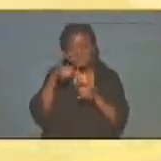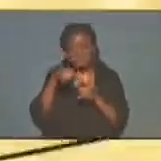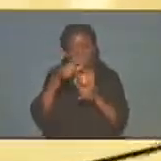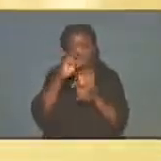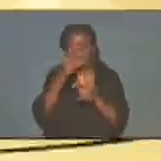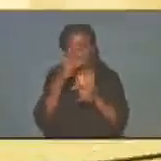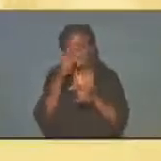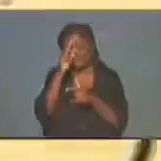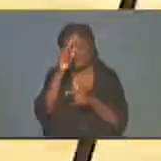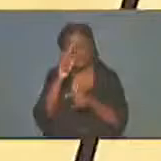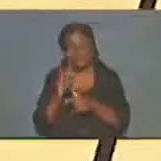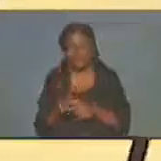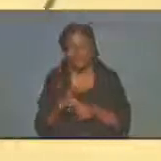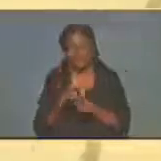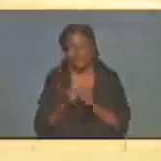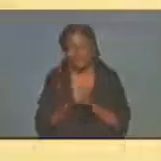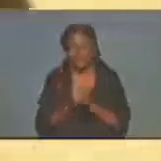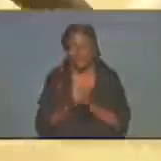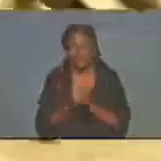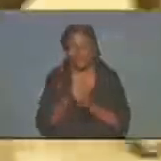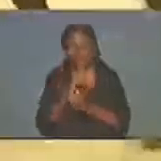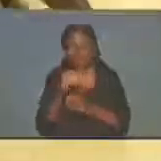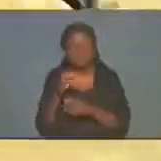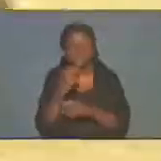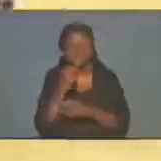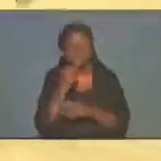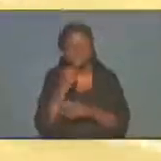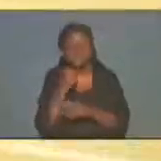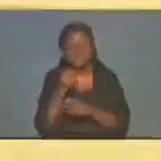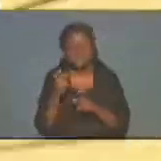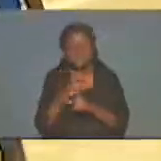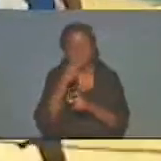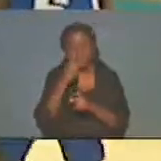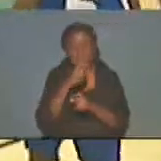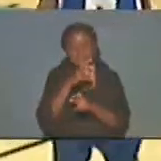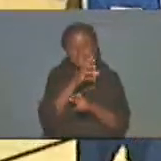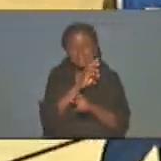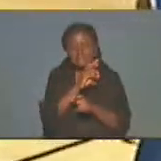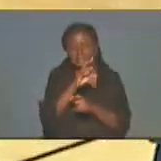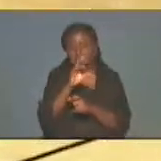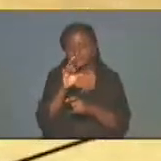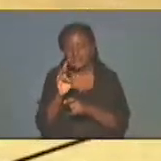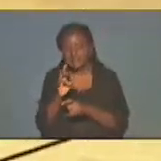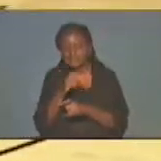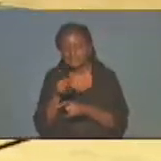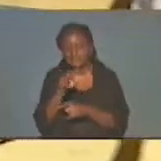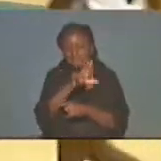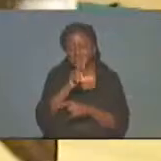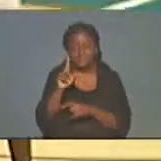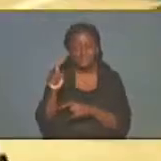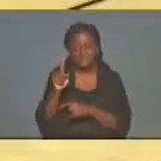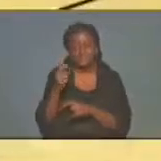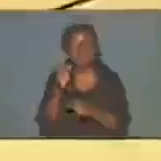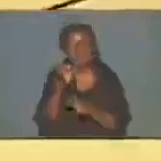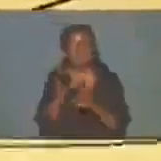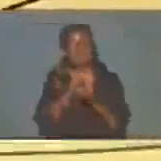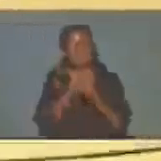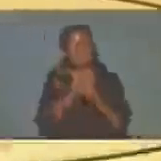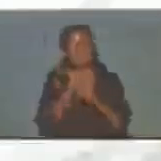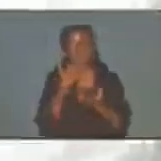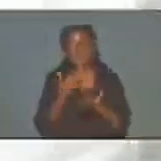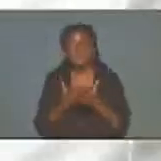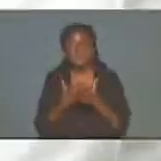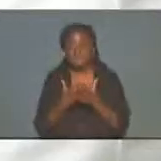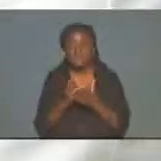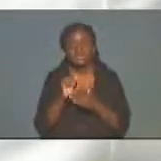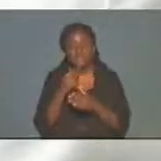make short work of the Magic, winning easily 67-31. The defensive pressure was good, and we just set the tone. I